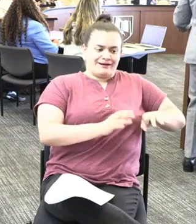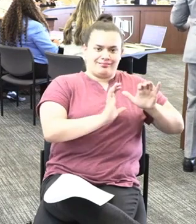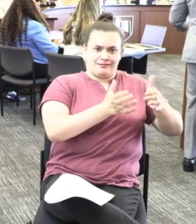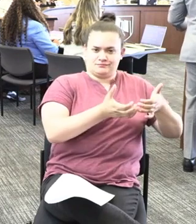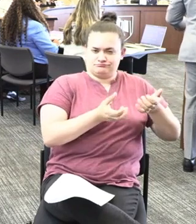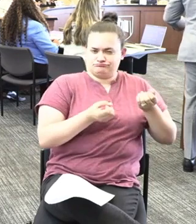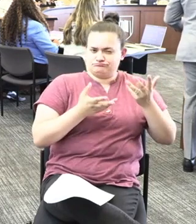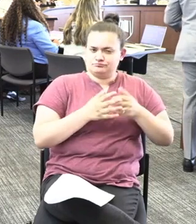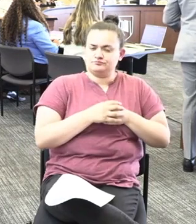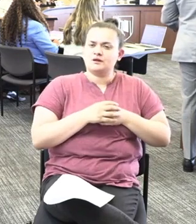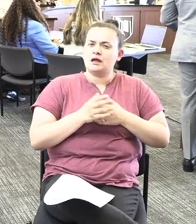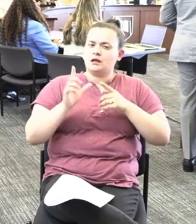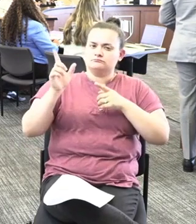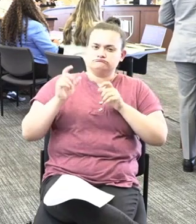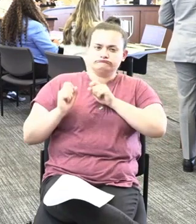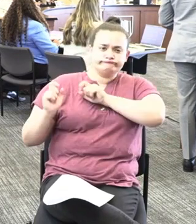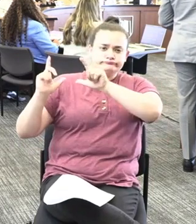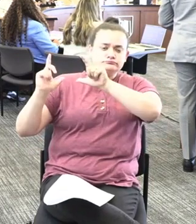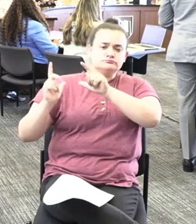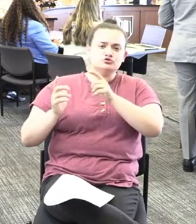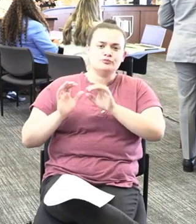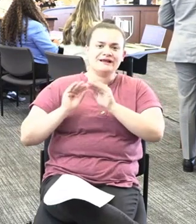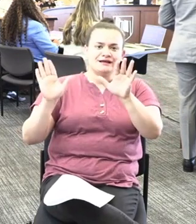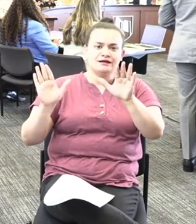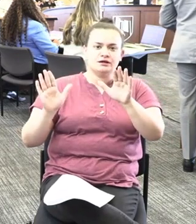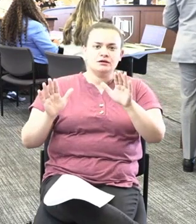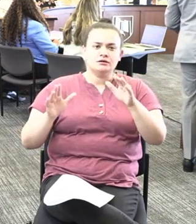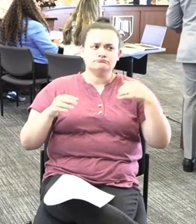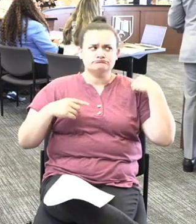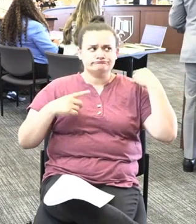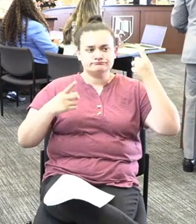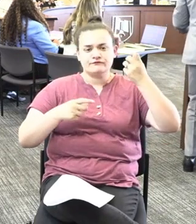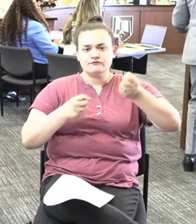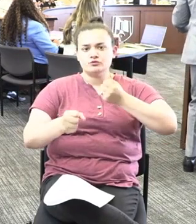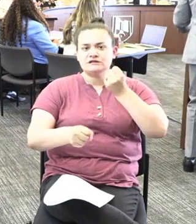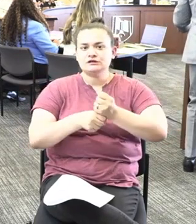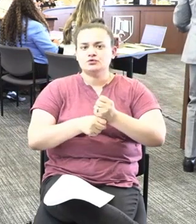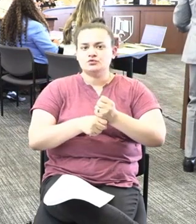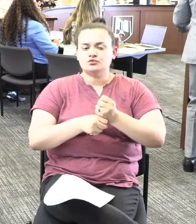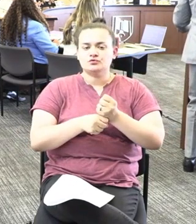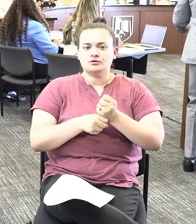here to be clear that, you know, over the last couple of years here, we've had